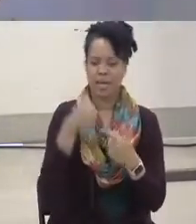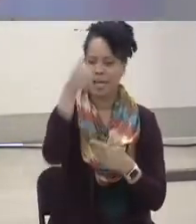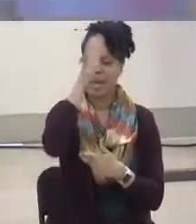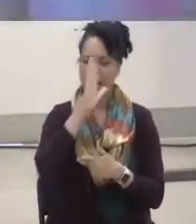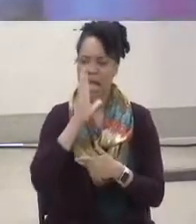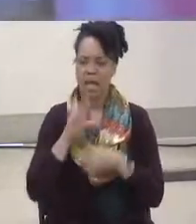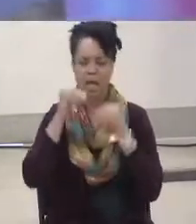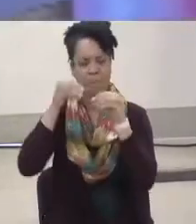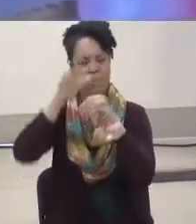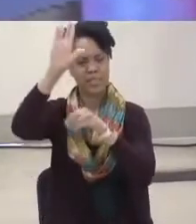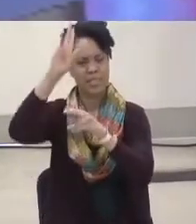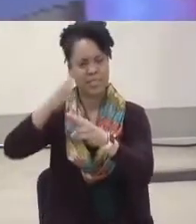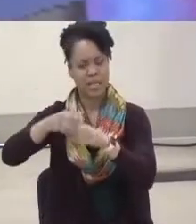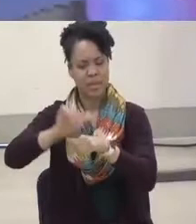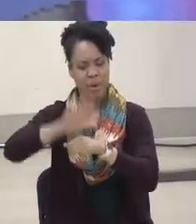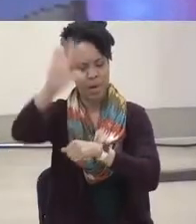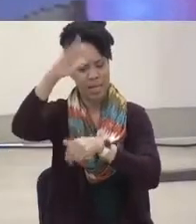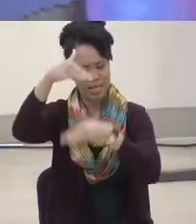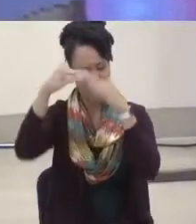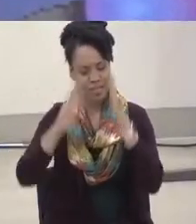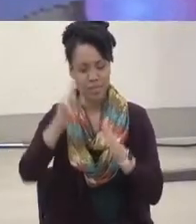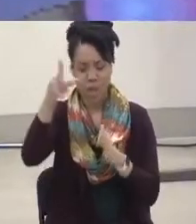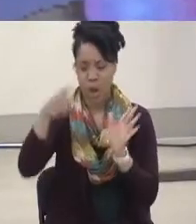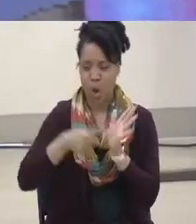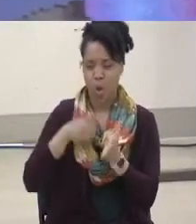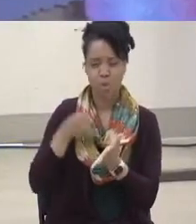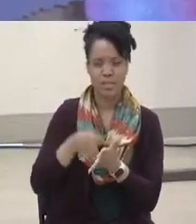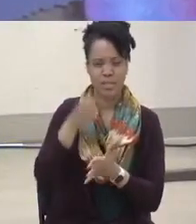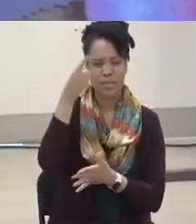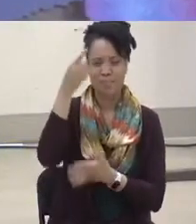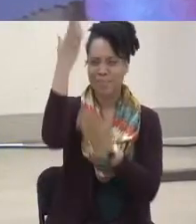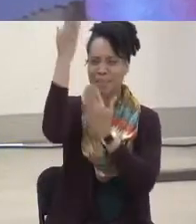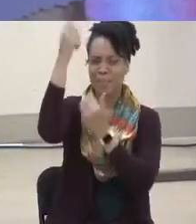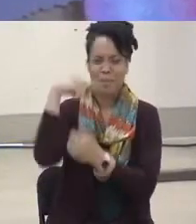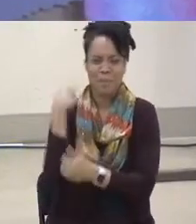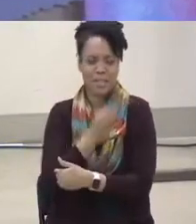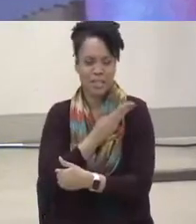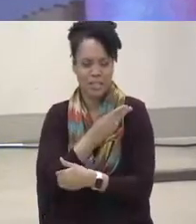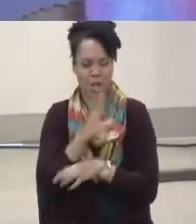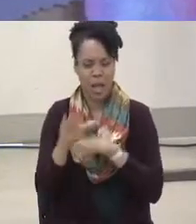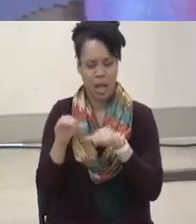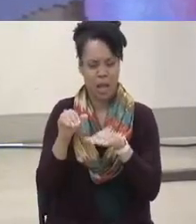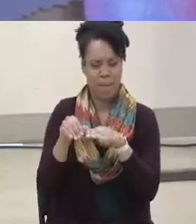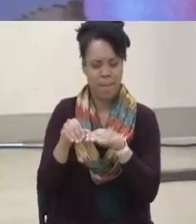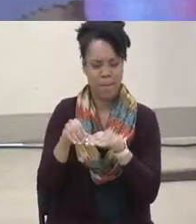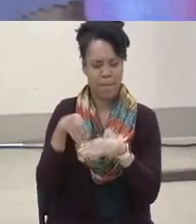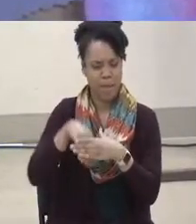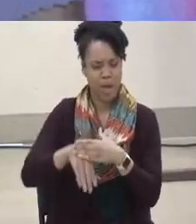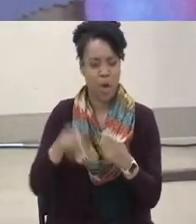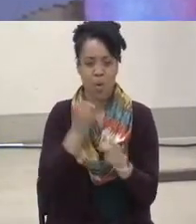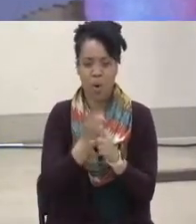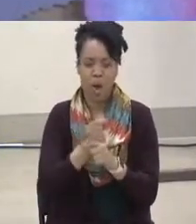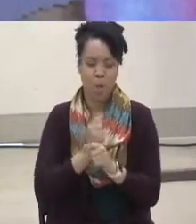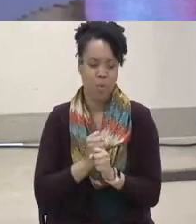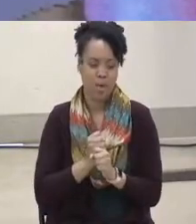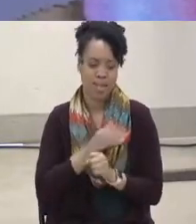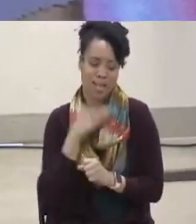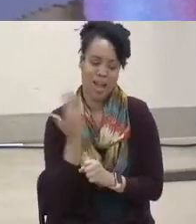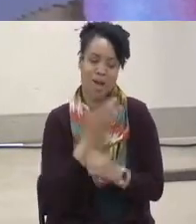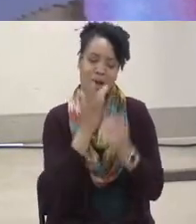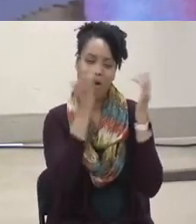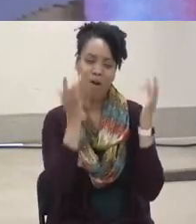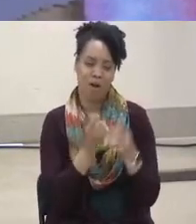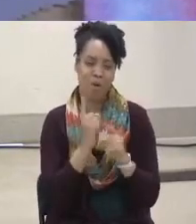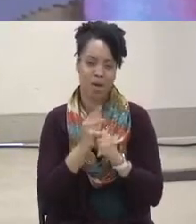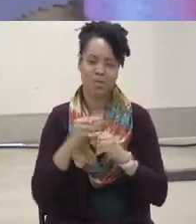his name on his house, he owns it. He expects us to come in right, with our hearts right, so that we can give him the glory that's